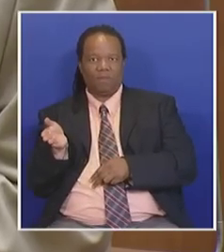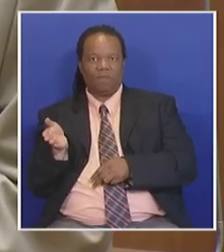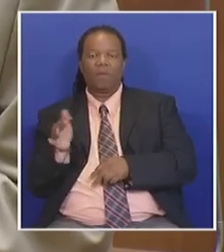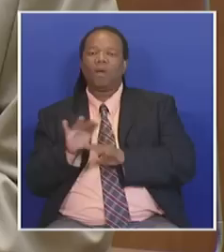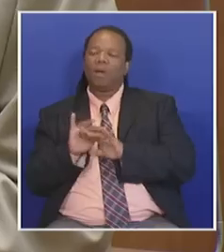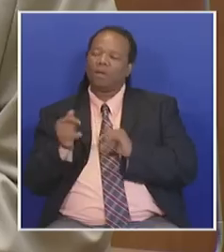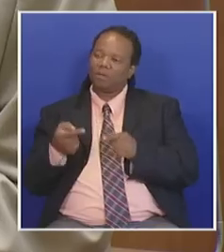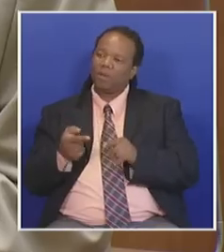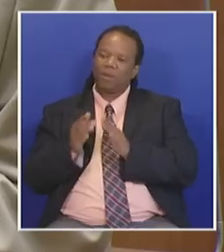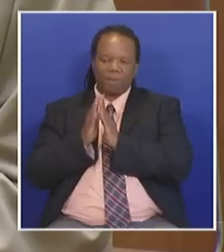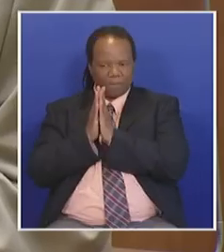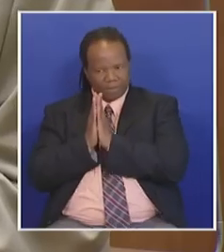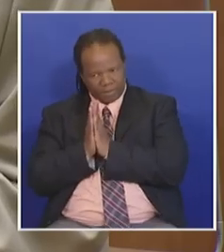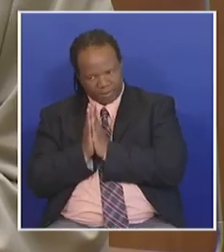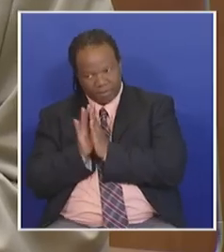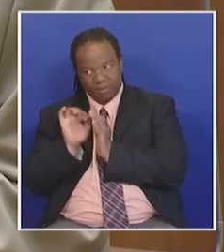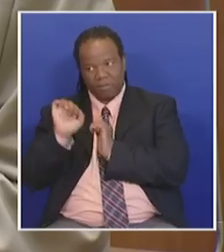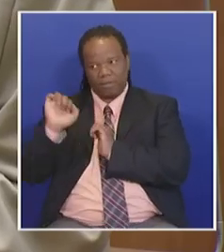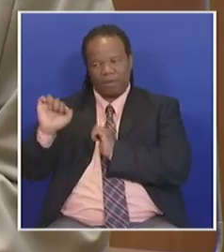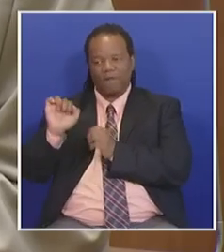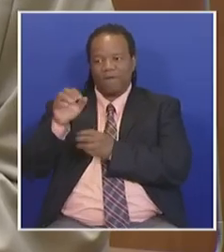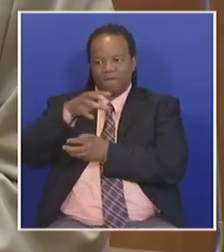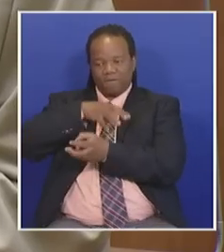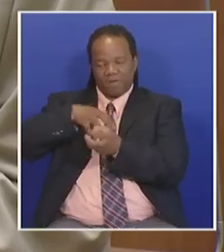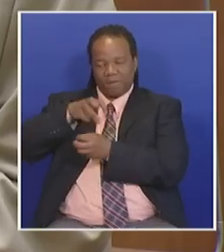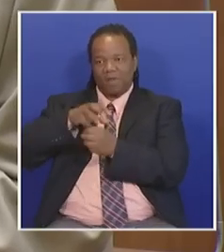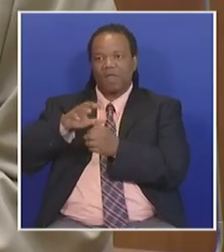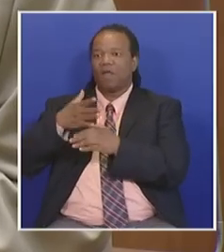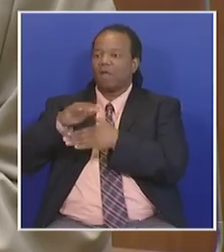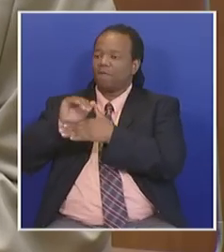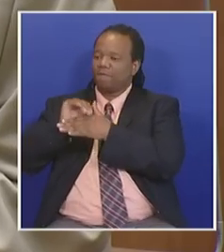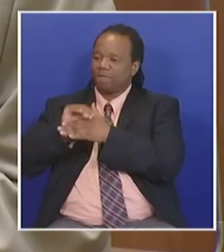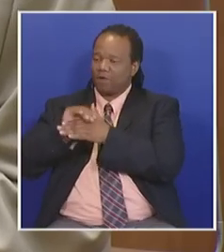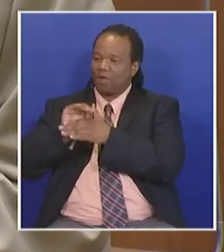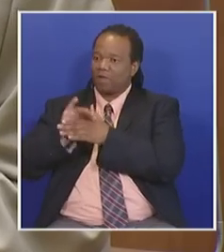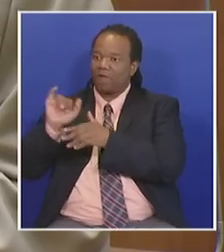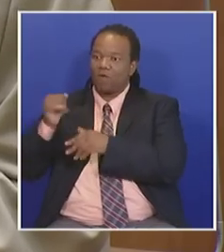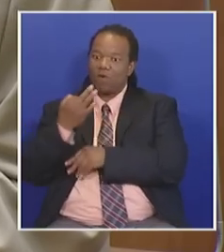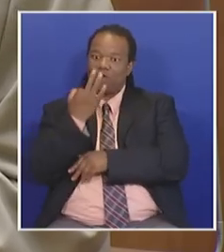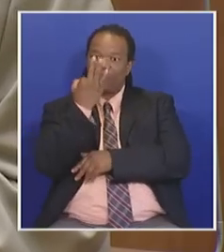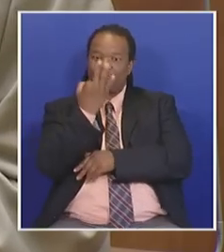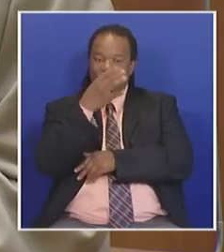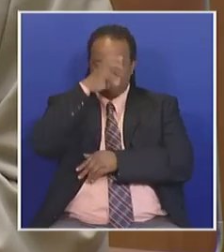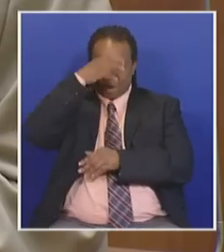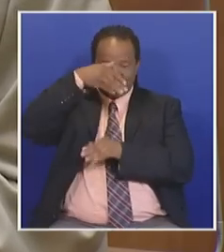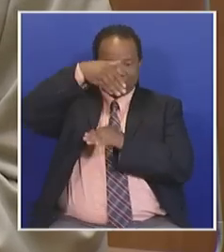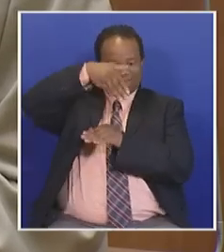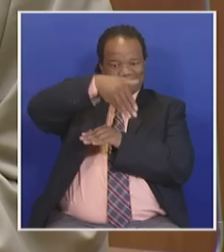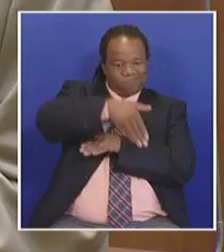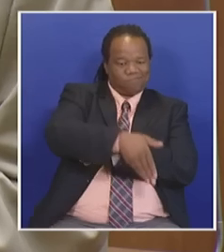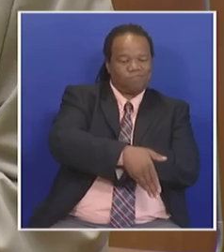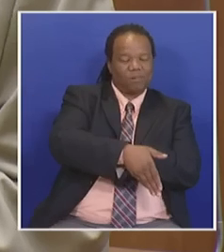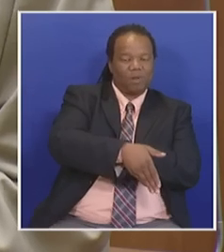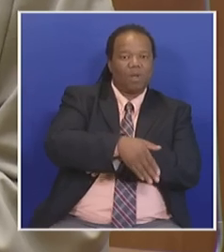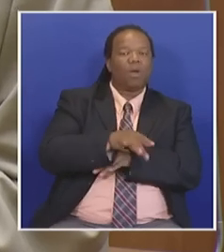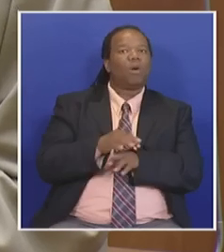prayers to families, friends, and colleagues of the trapped miners, and hope that they will